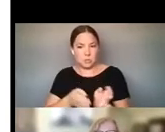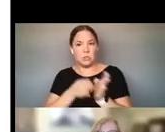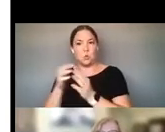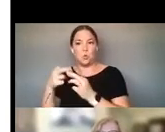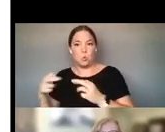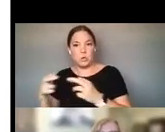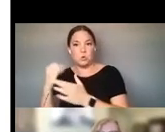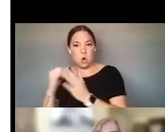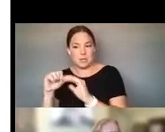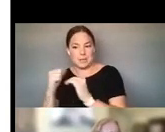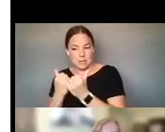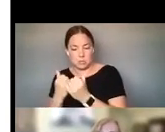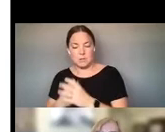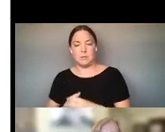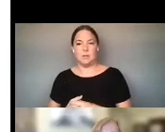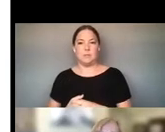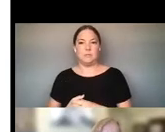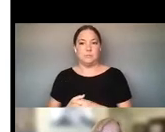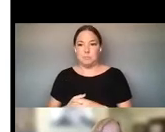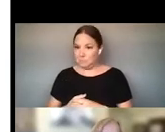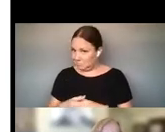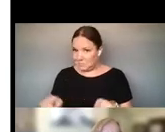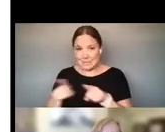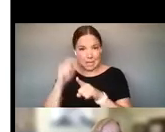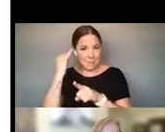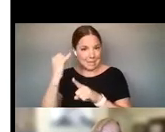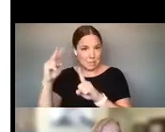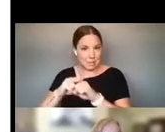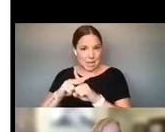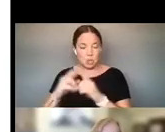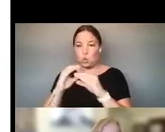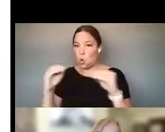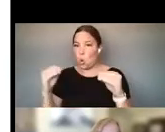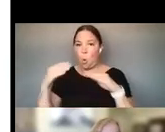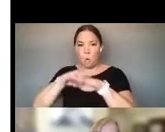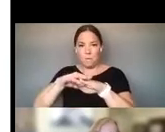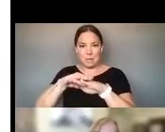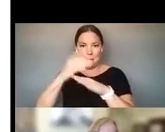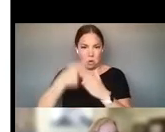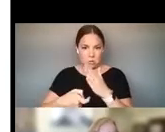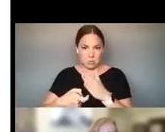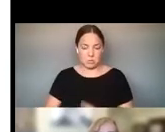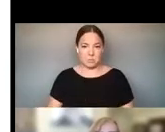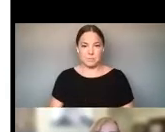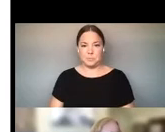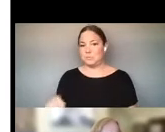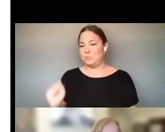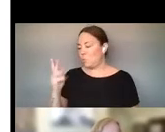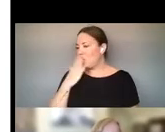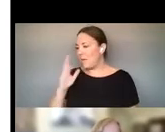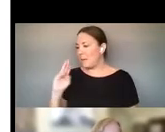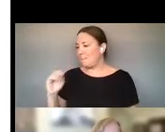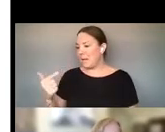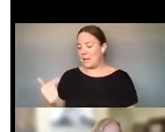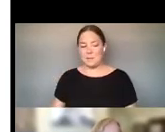arts agency, the same thing applies, no overlapping costs. Great. Thank you, Meg. All right,